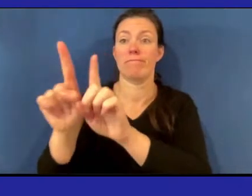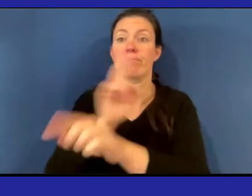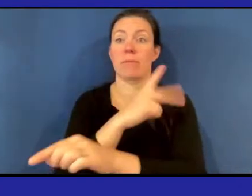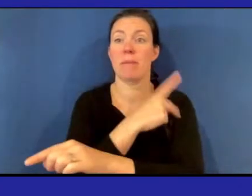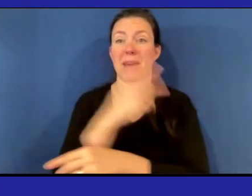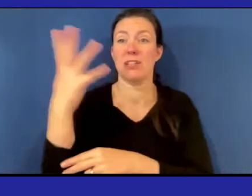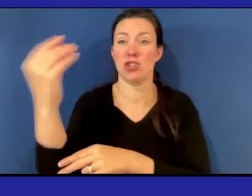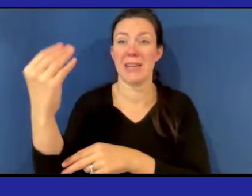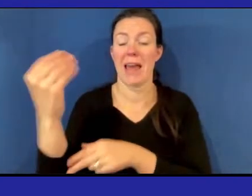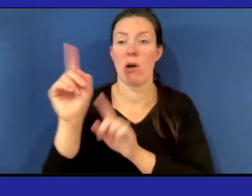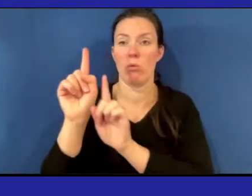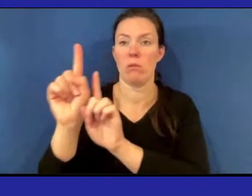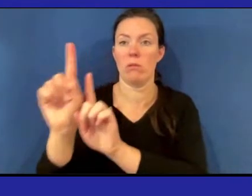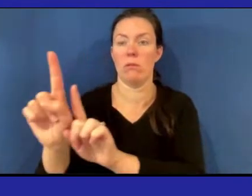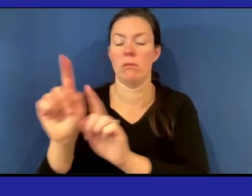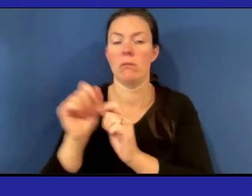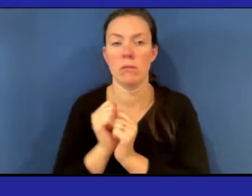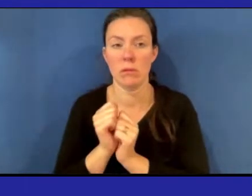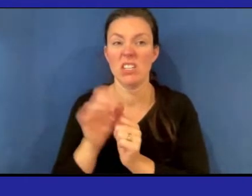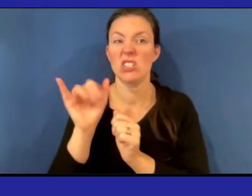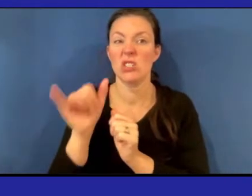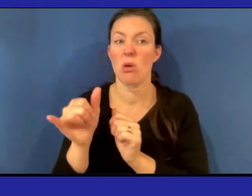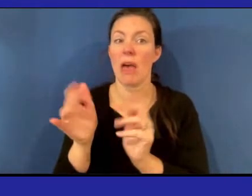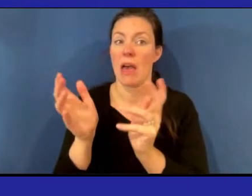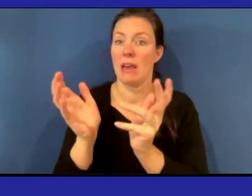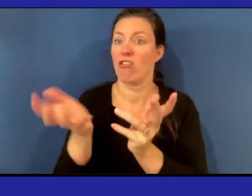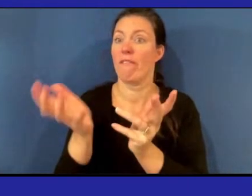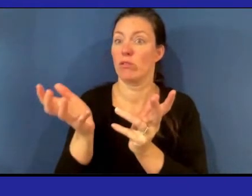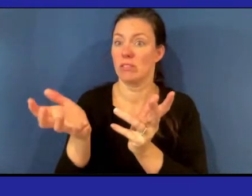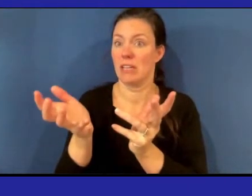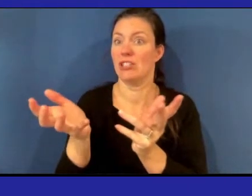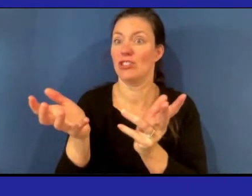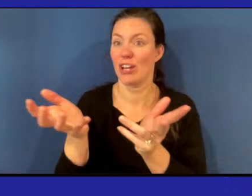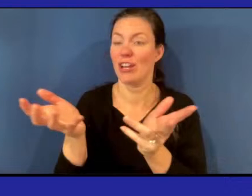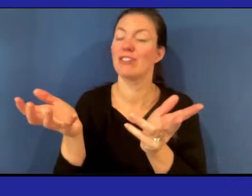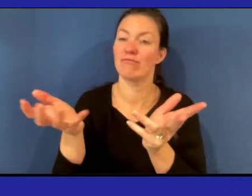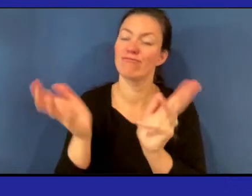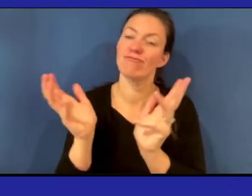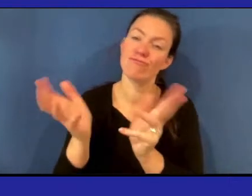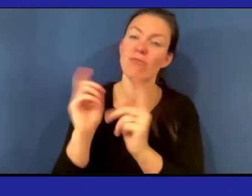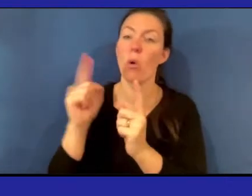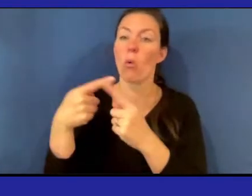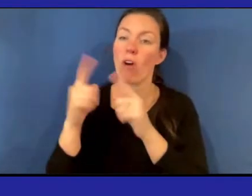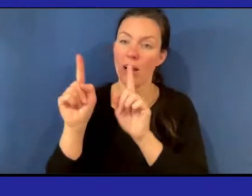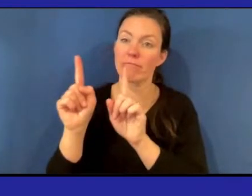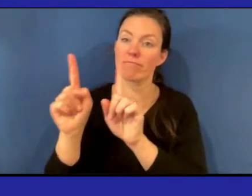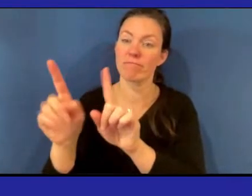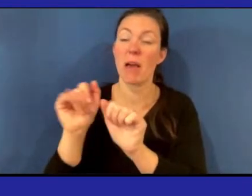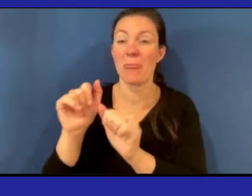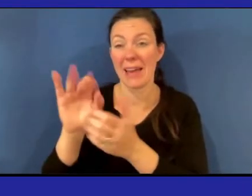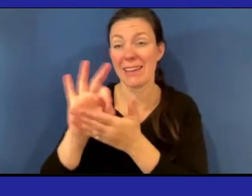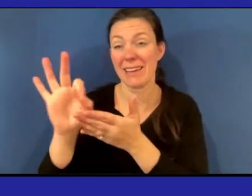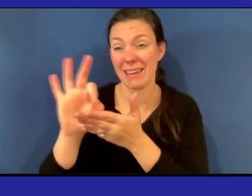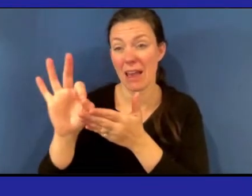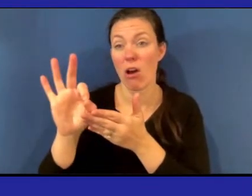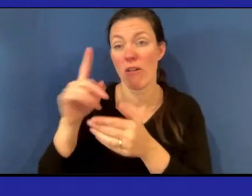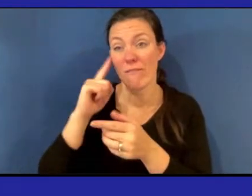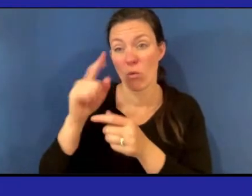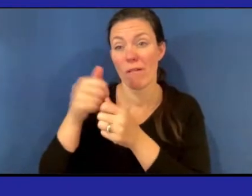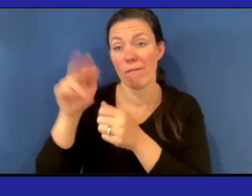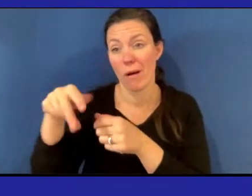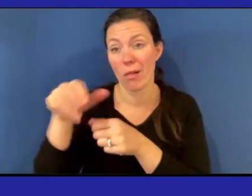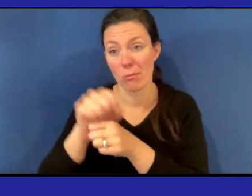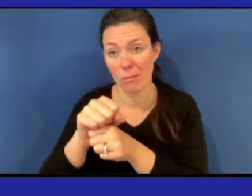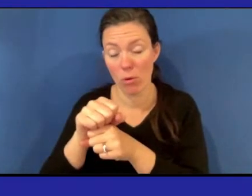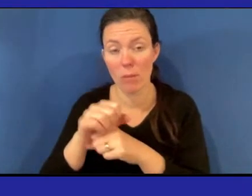conversation that they're having while they're going out can count as this follow-up appointment. Telemedicine is another